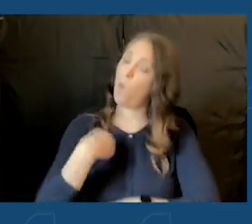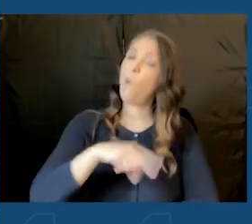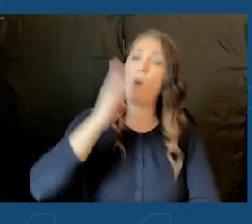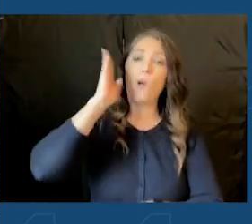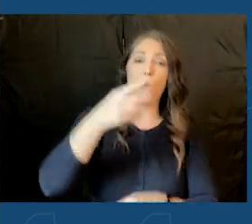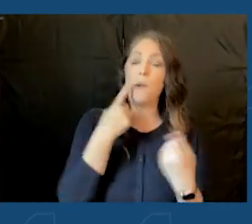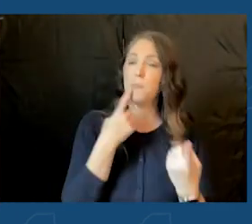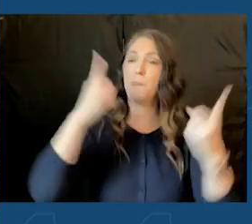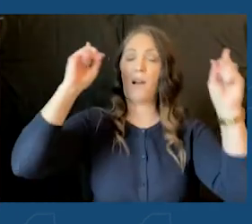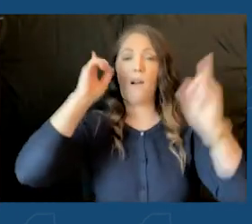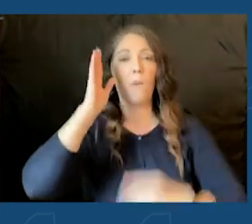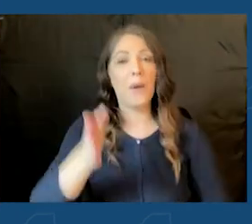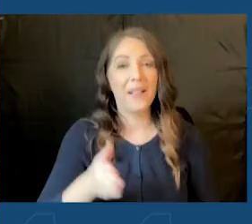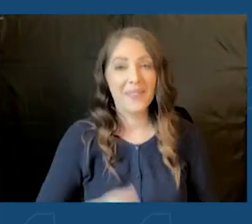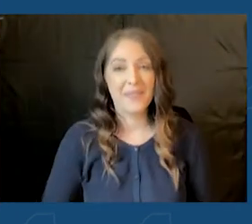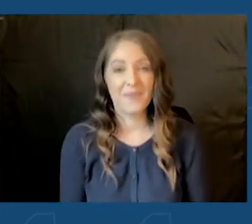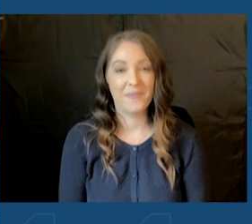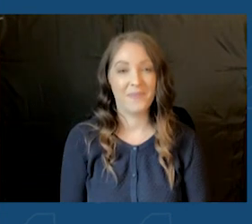Governor.